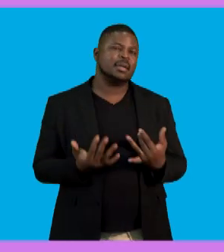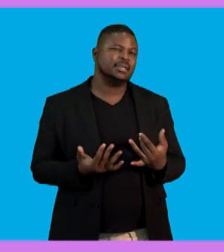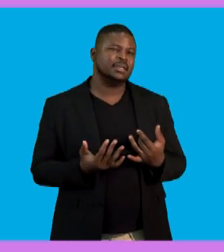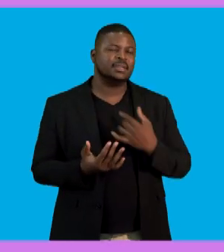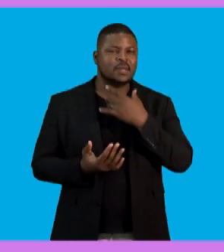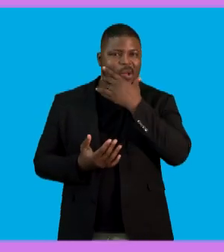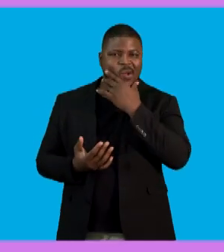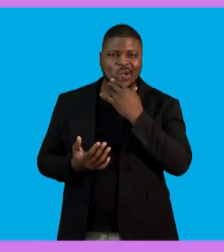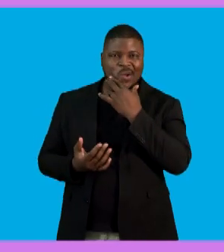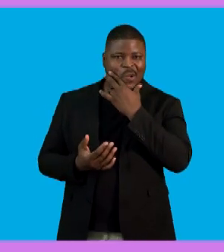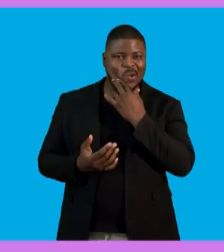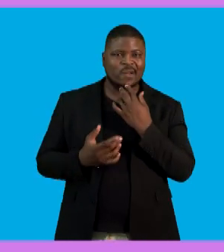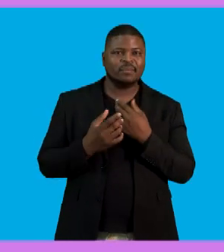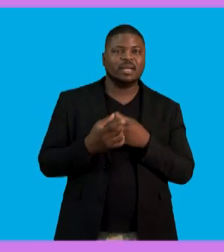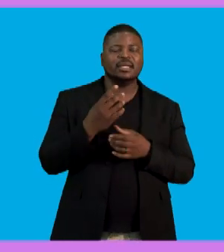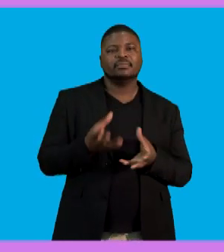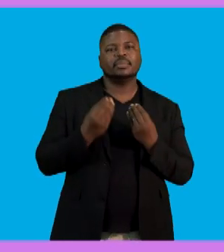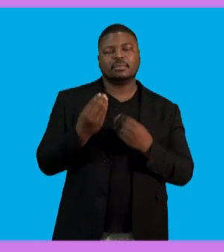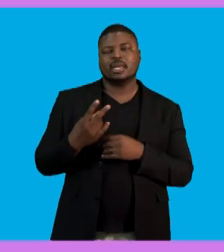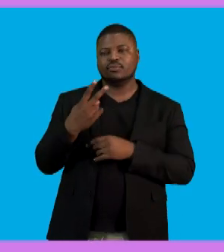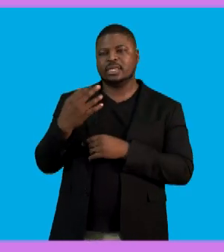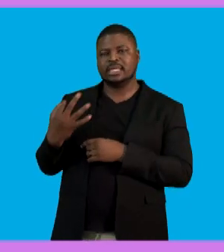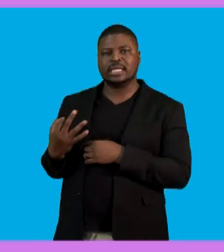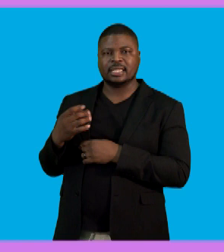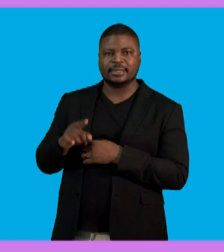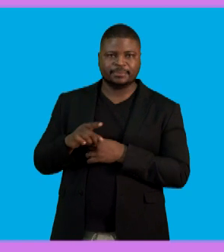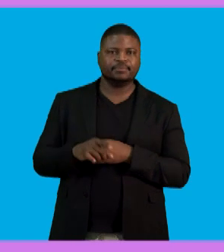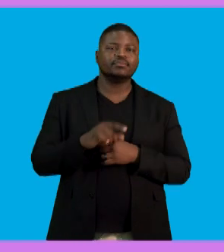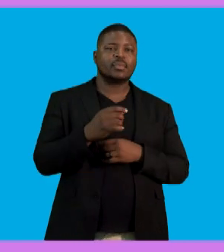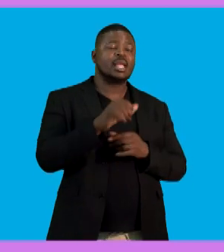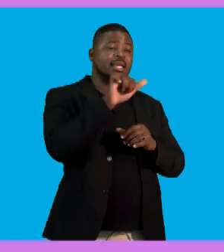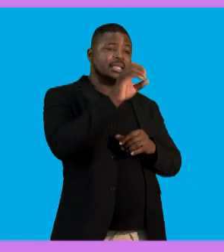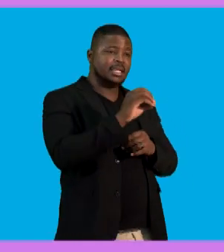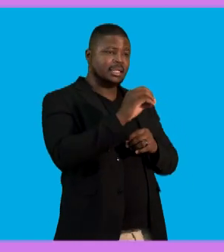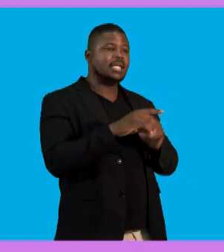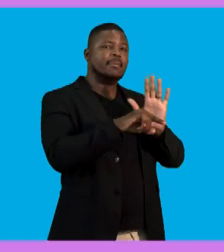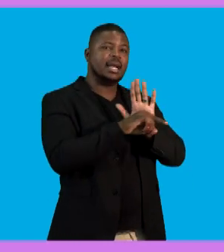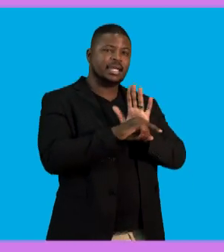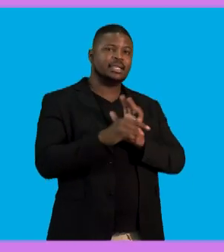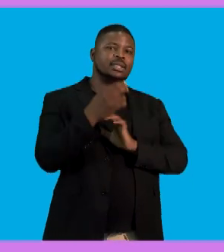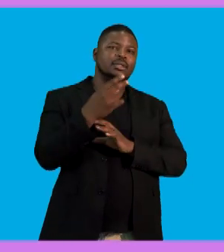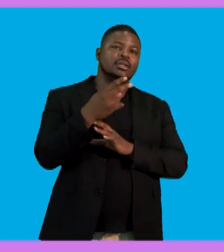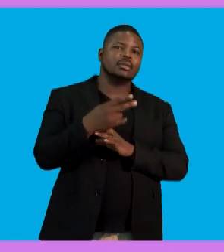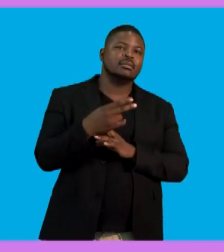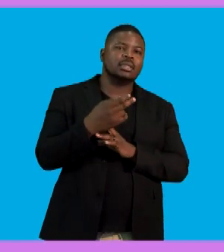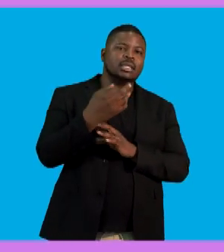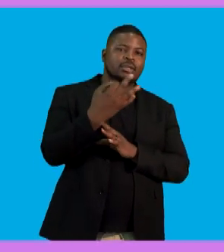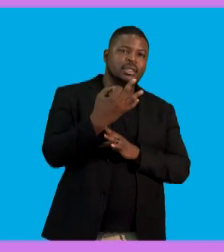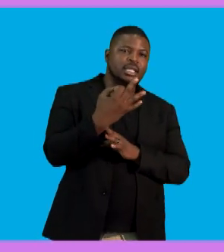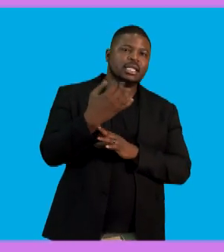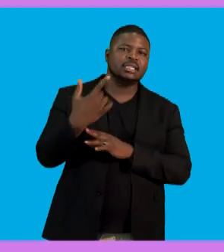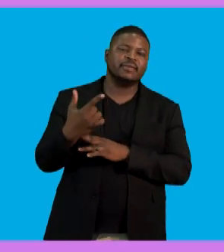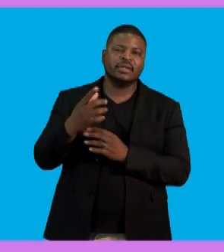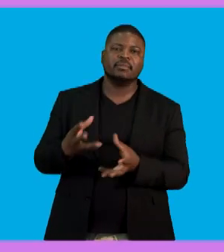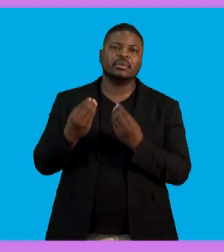gonna be 23. I'm getting 23. So you say 60 minus 37, are you getting 23? Yes, it's 23. So it's 23